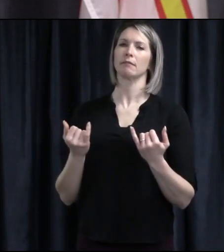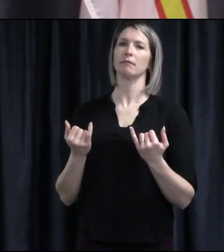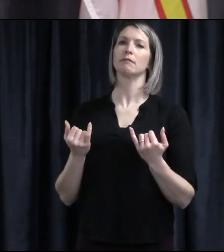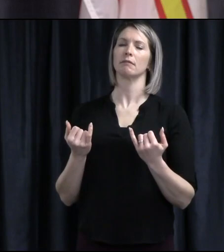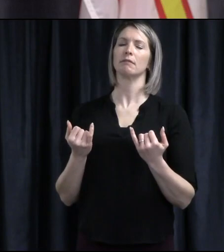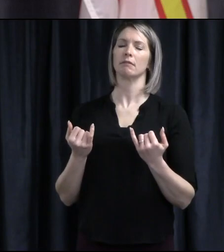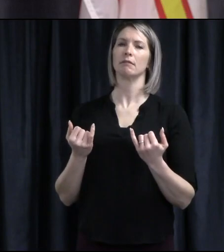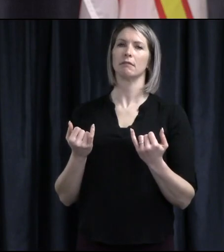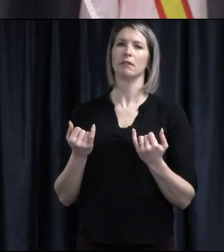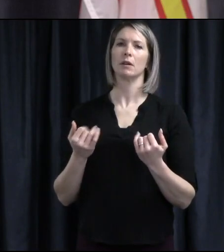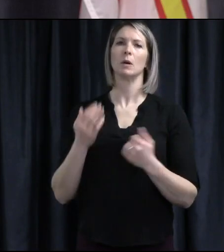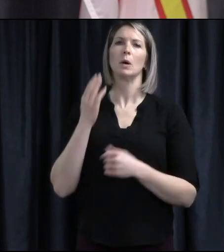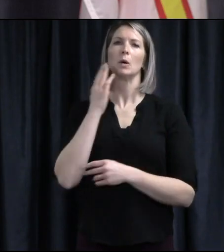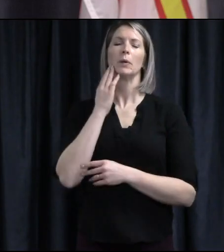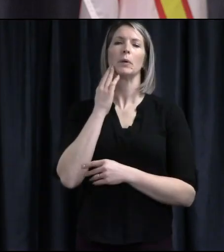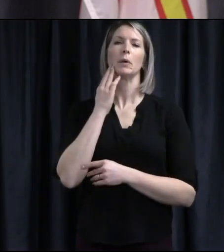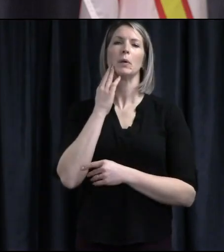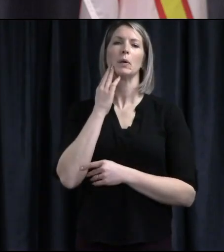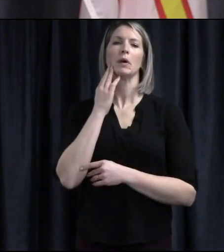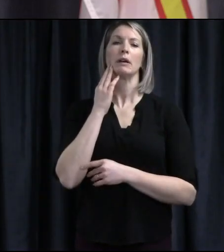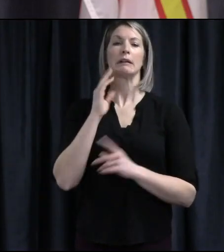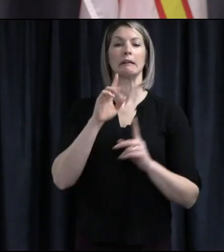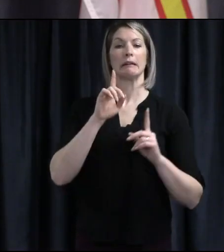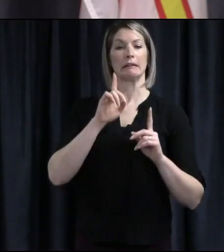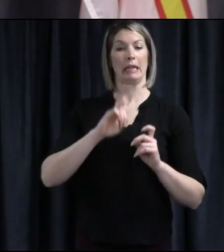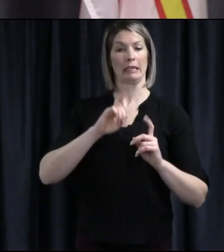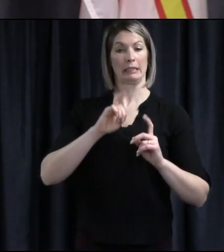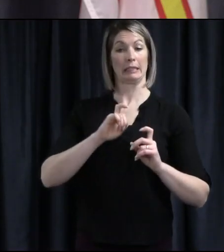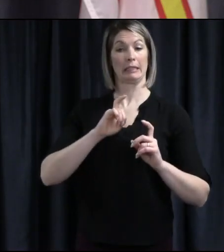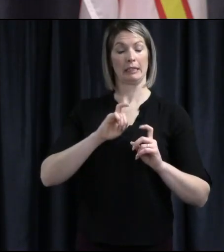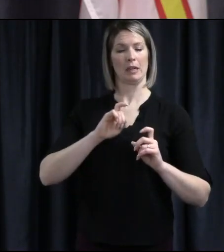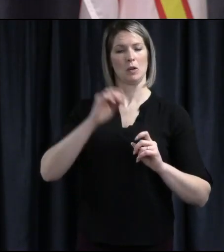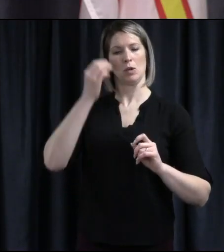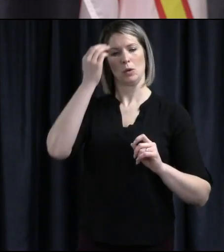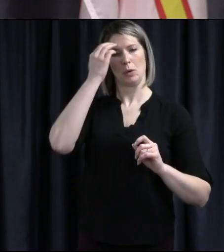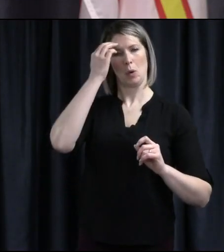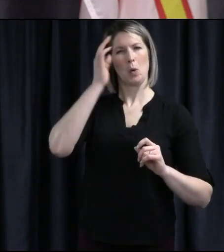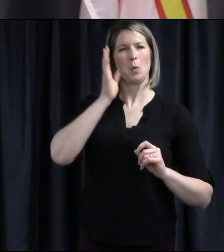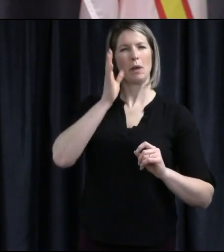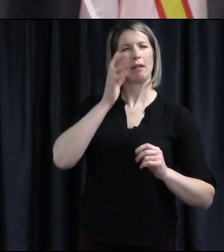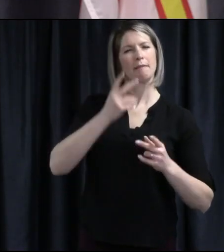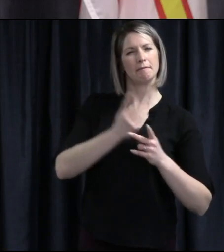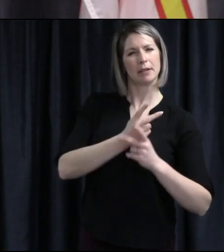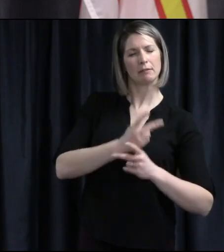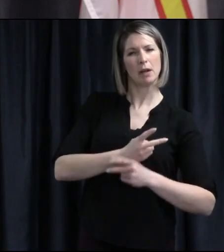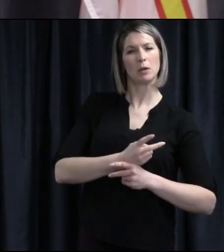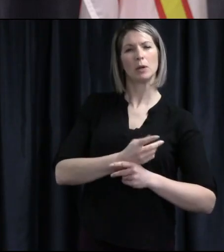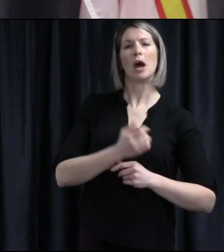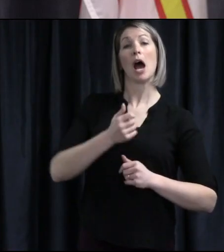going to influence, or the test is going to be able to influence what we do. So at the moment, our